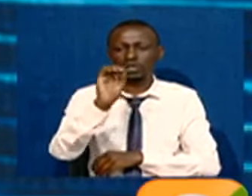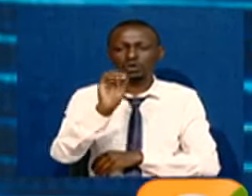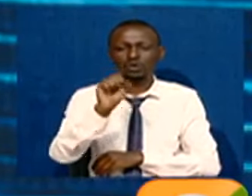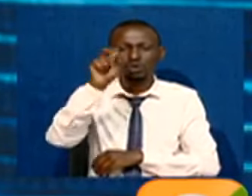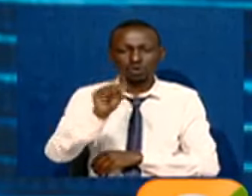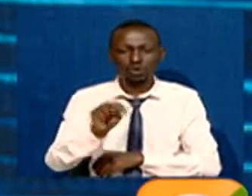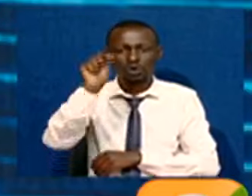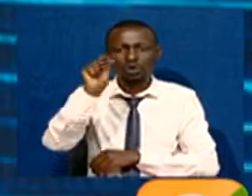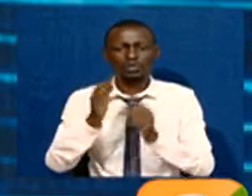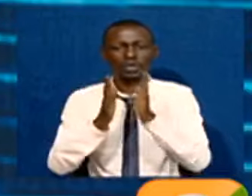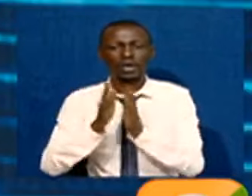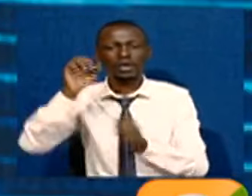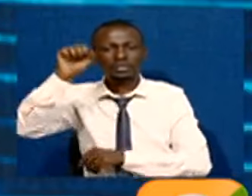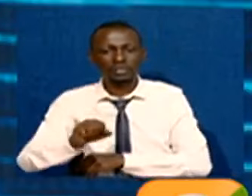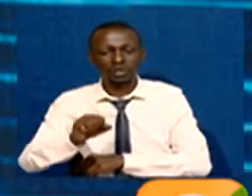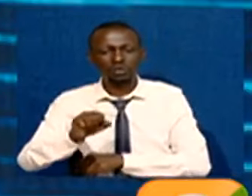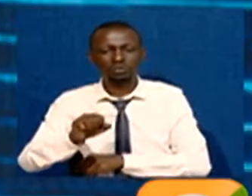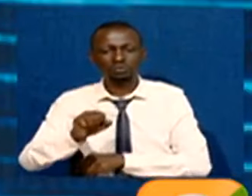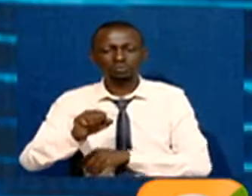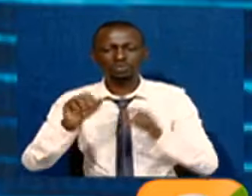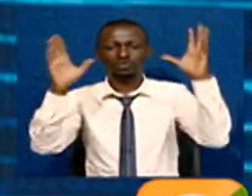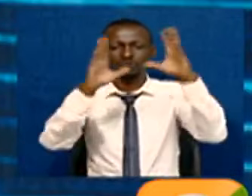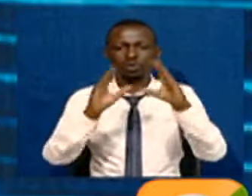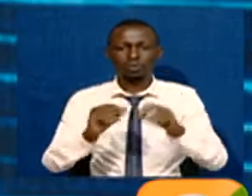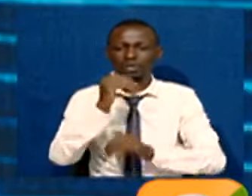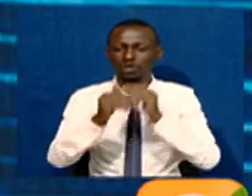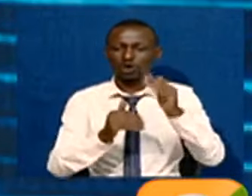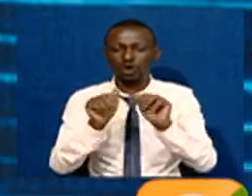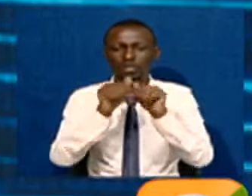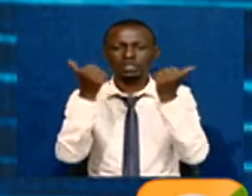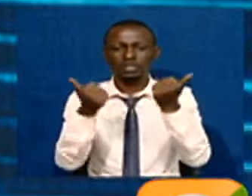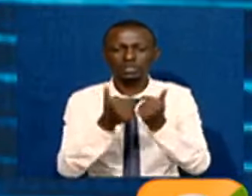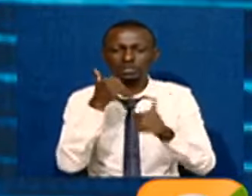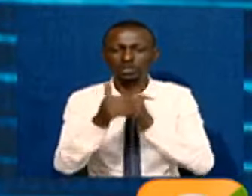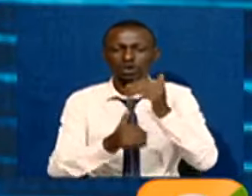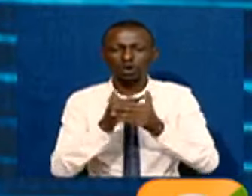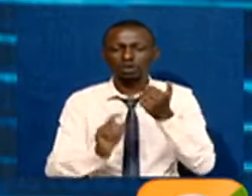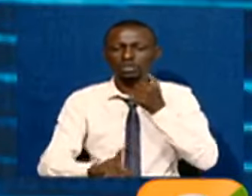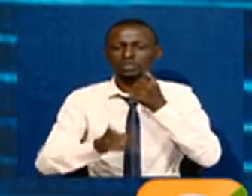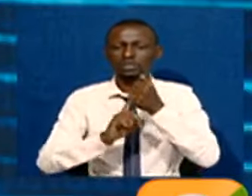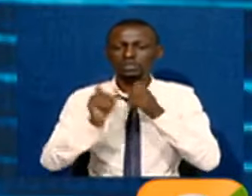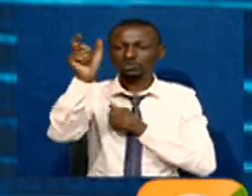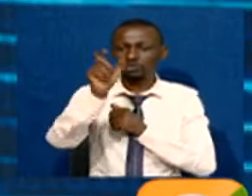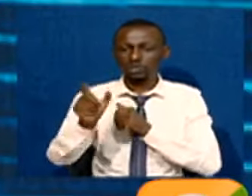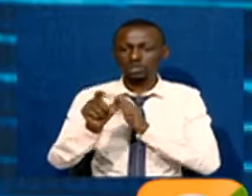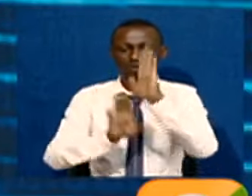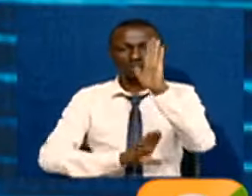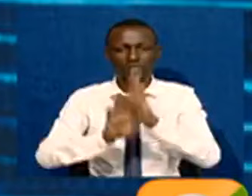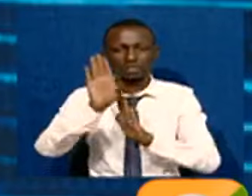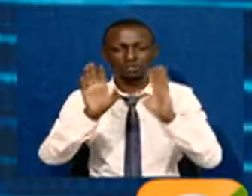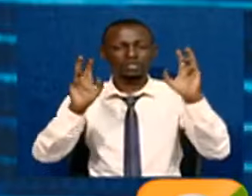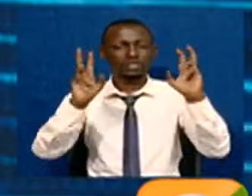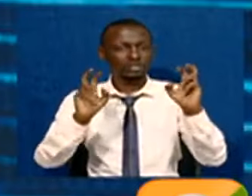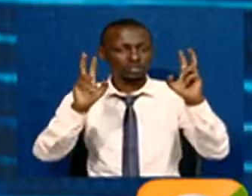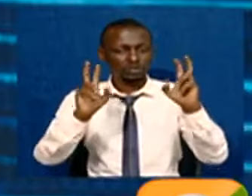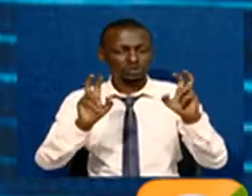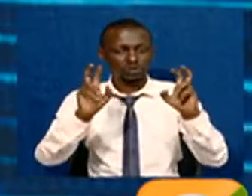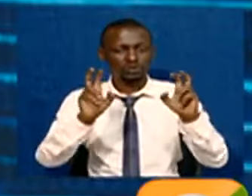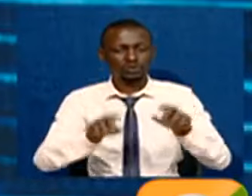of all the agencies, which are six, that deals around regional development, the votes have also